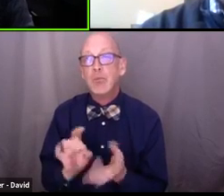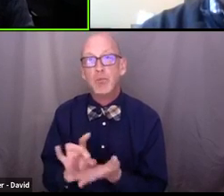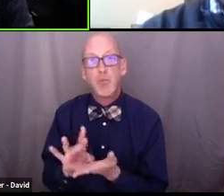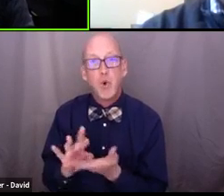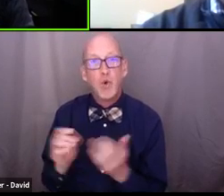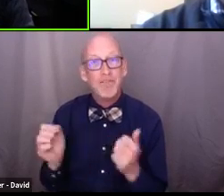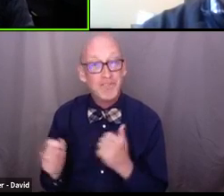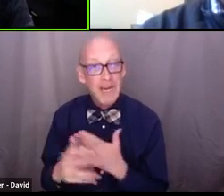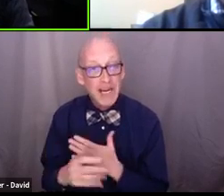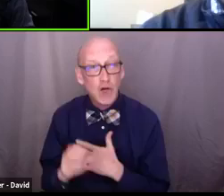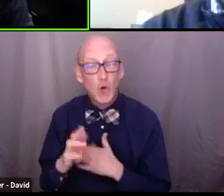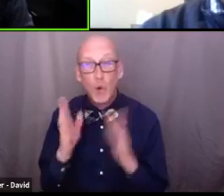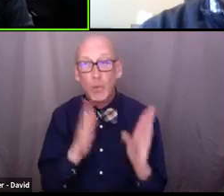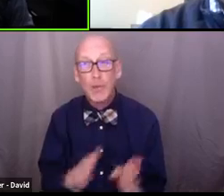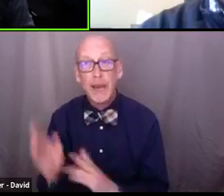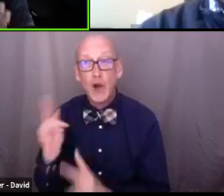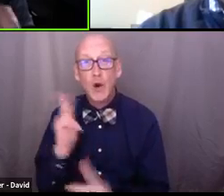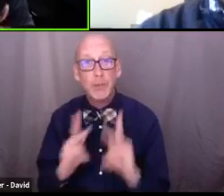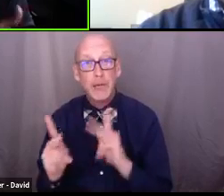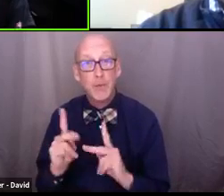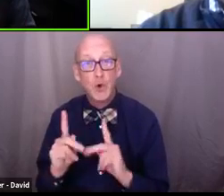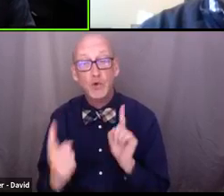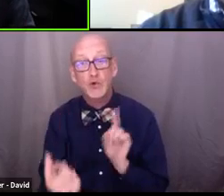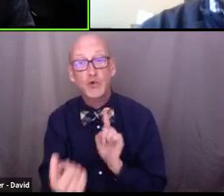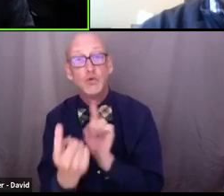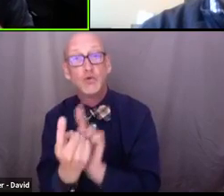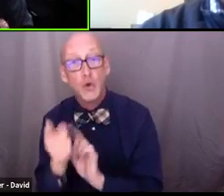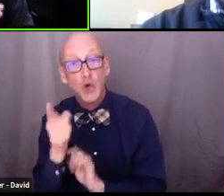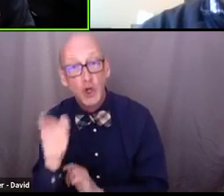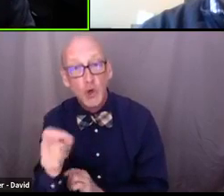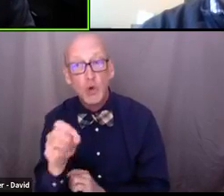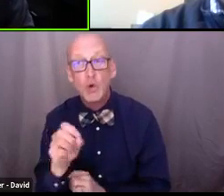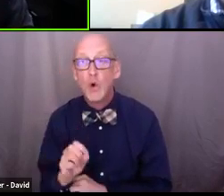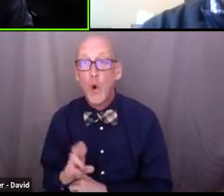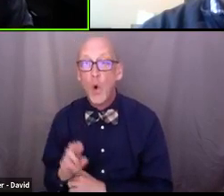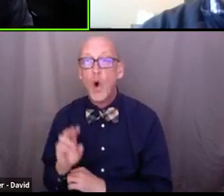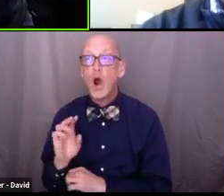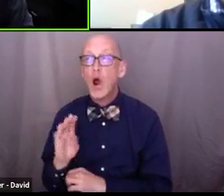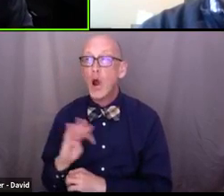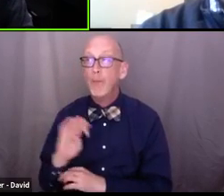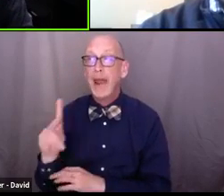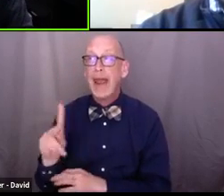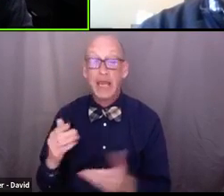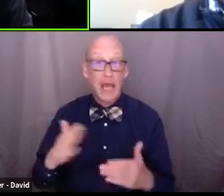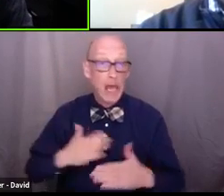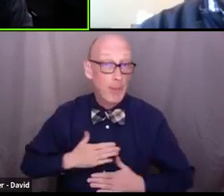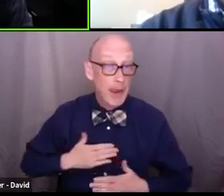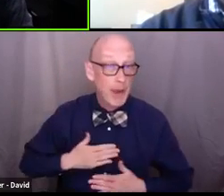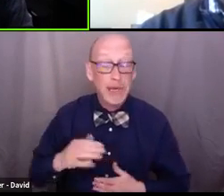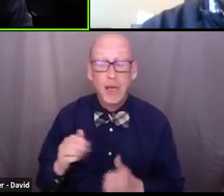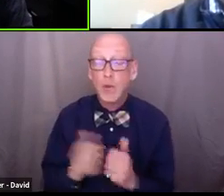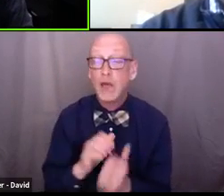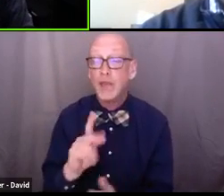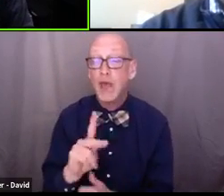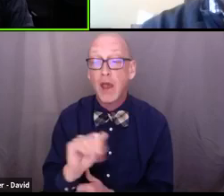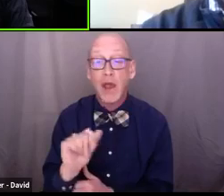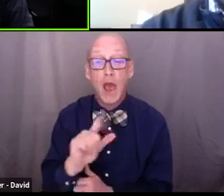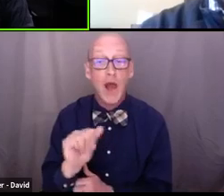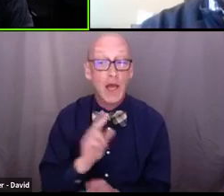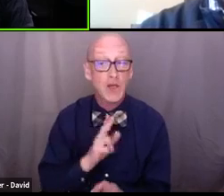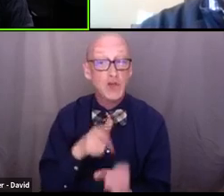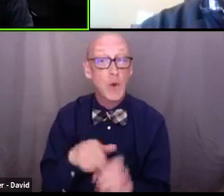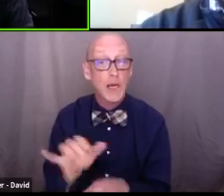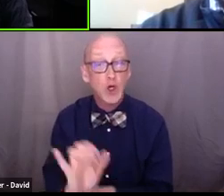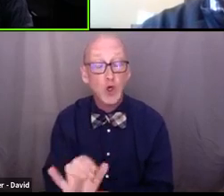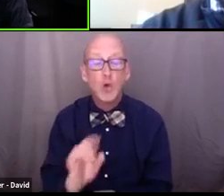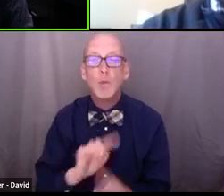for coming to you or to a bank? And I'm happy to have Kalau and anybody else chime in, but I'd like to start with you, Craig. Is what